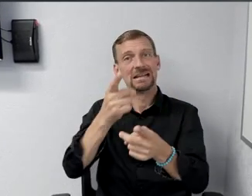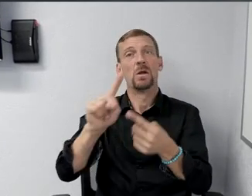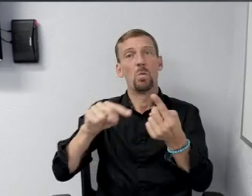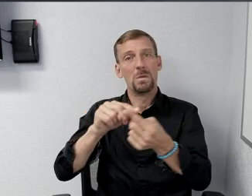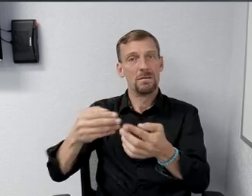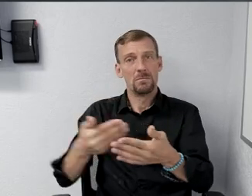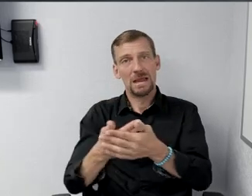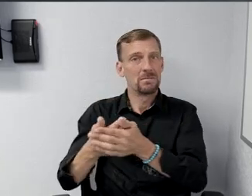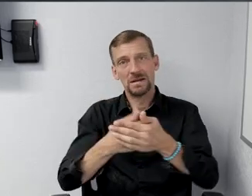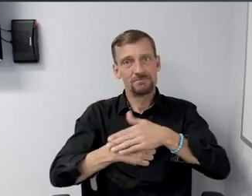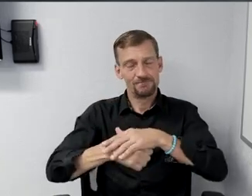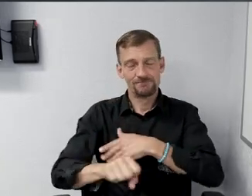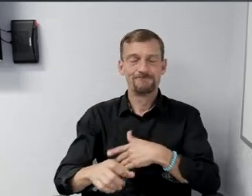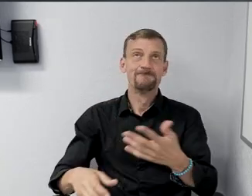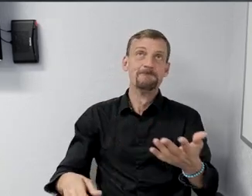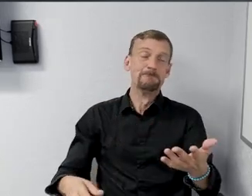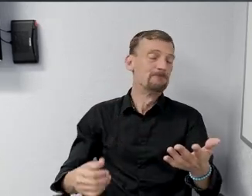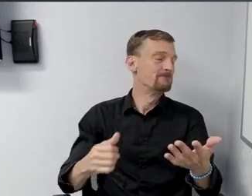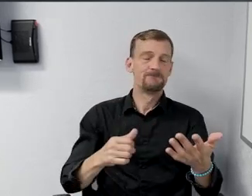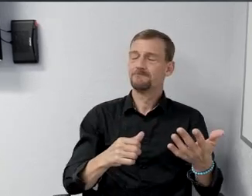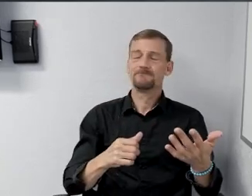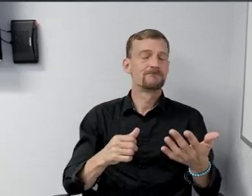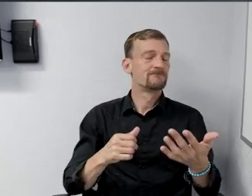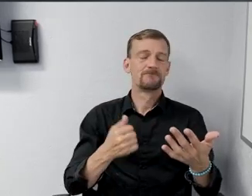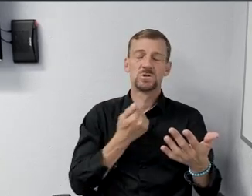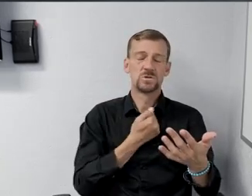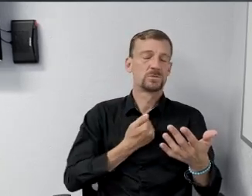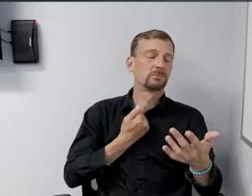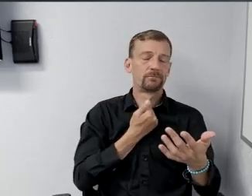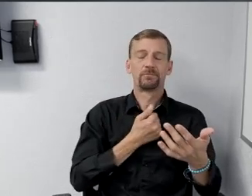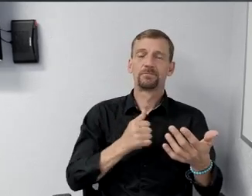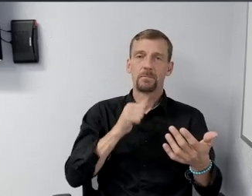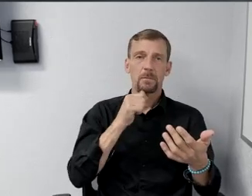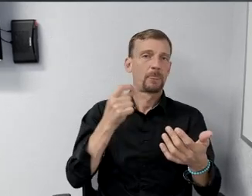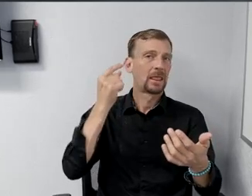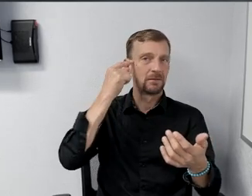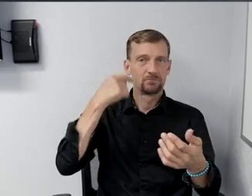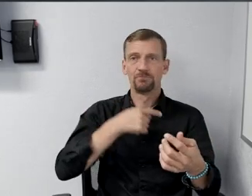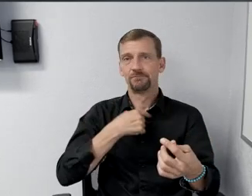babies. Unfortunately, I don't think so. I mean, we certainly